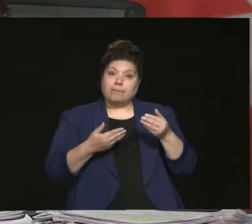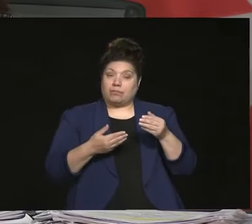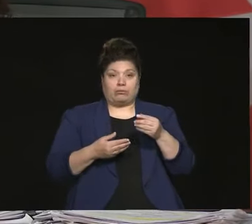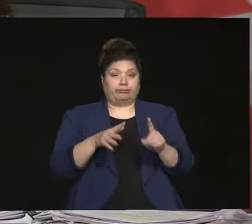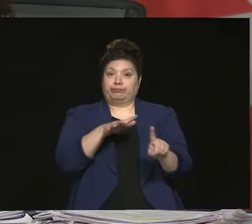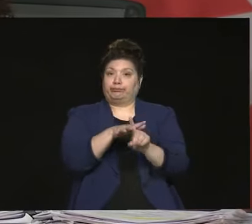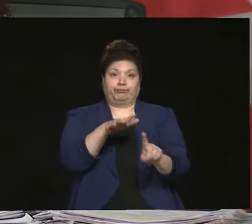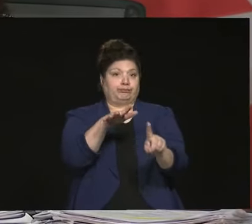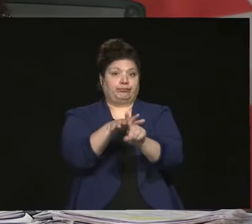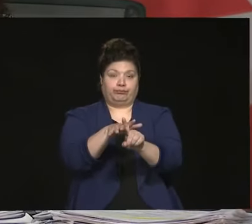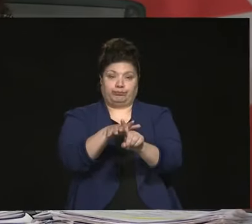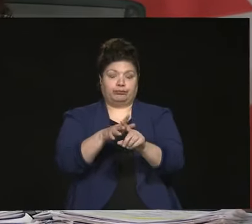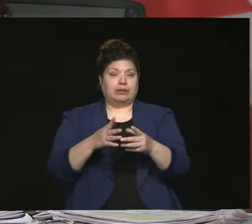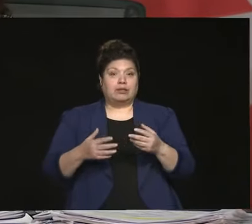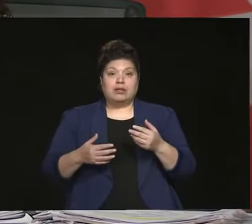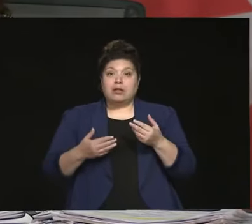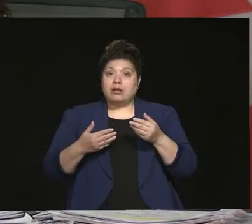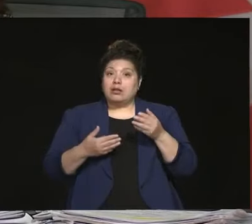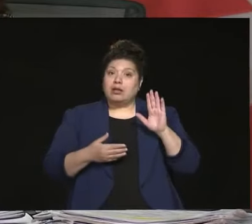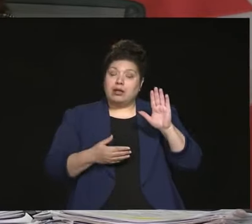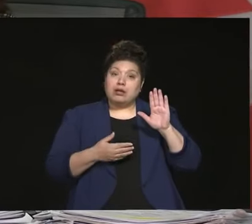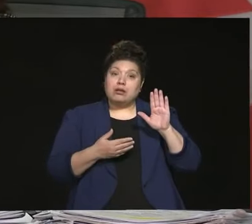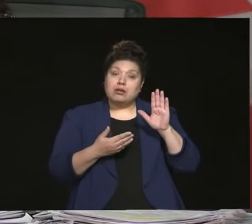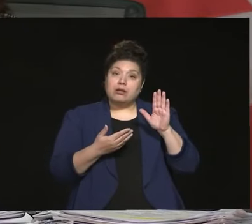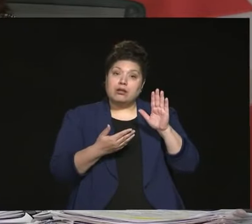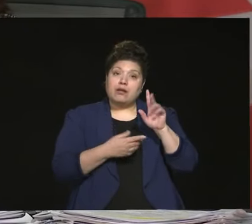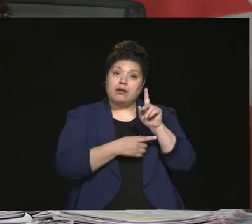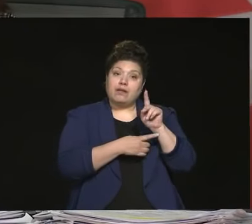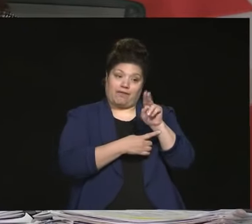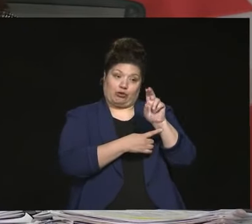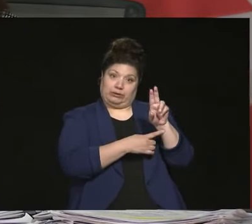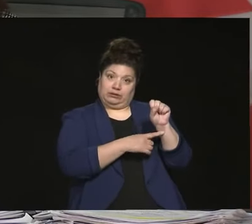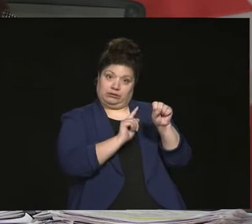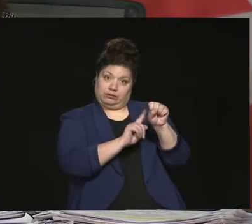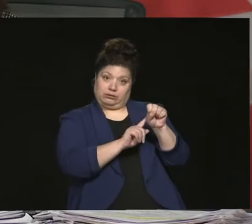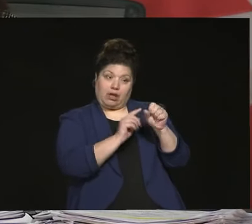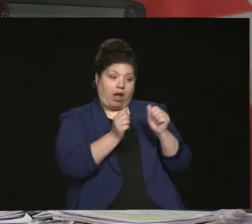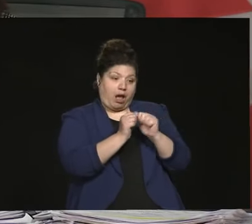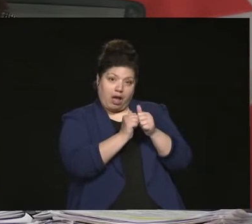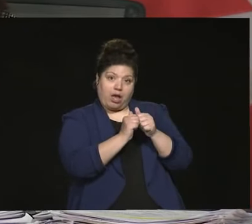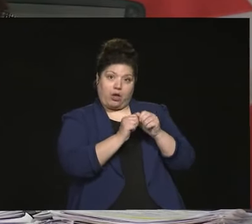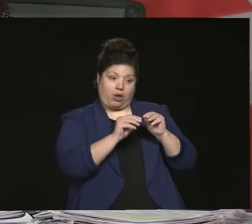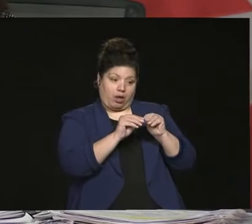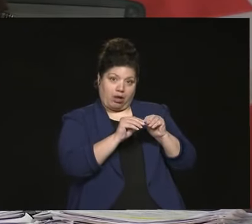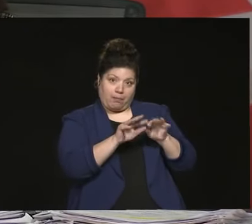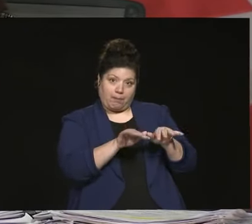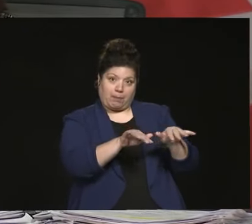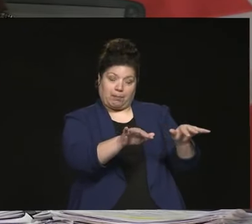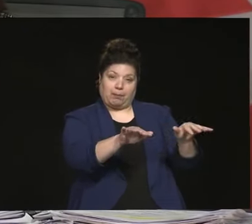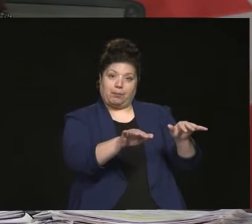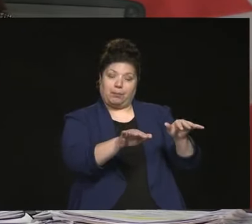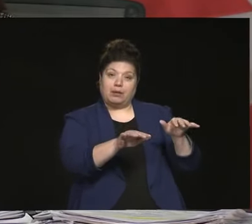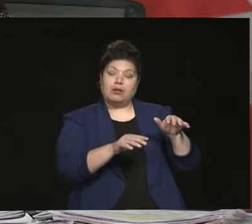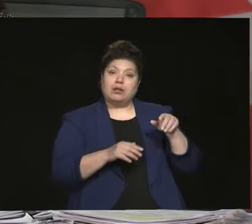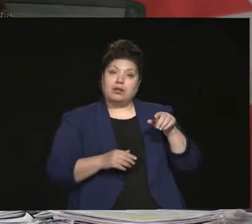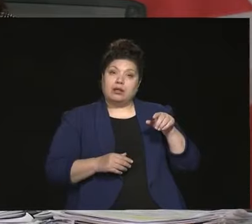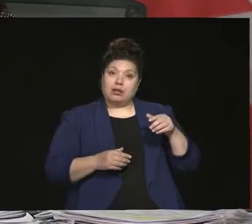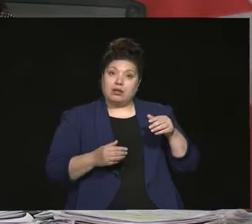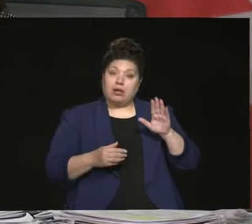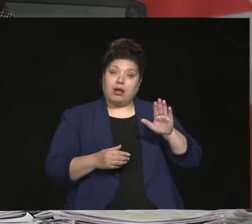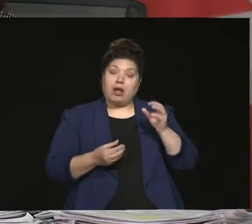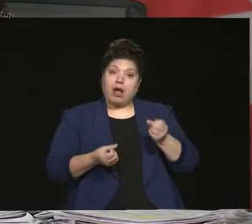is the epidemiology of the outbreak itself. So when the high proportion of cases occurring